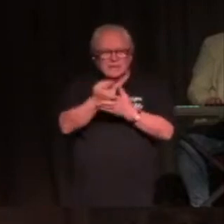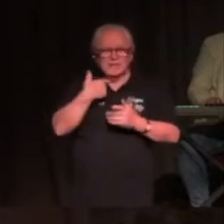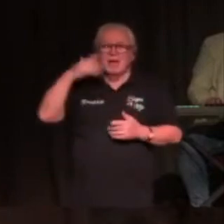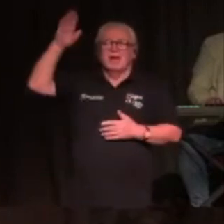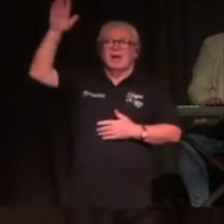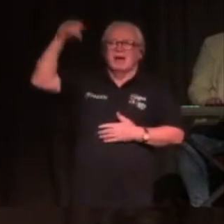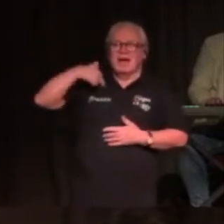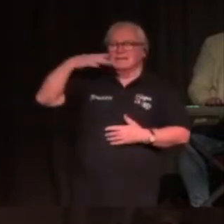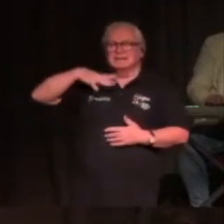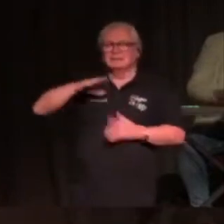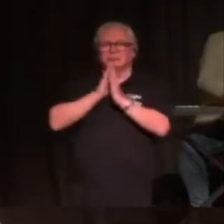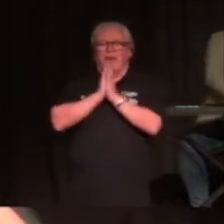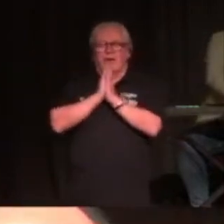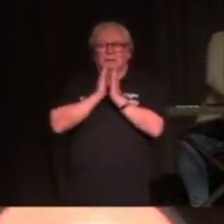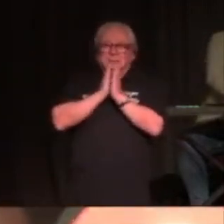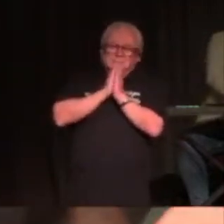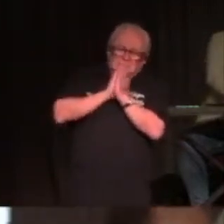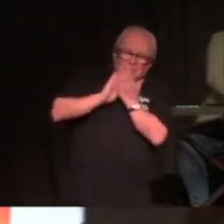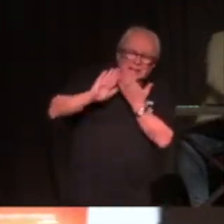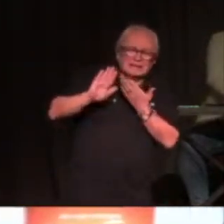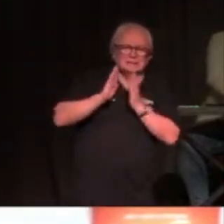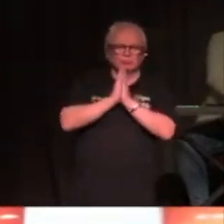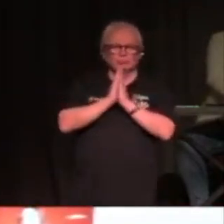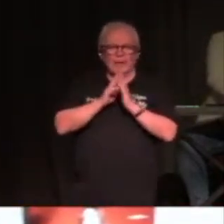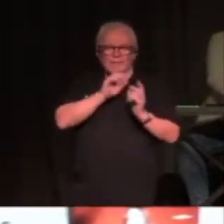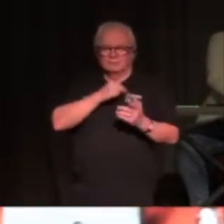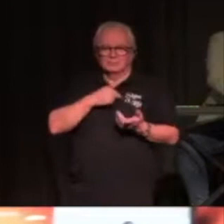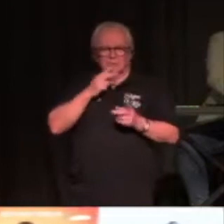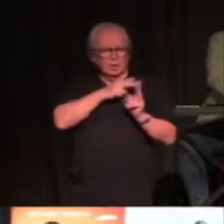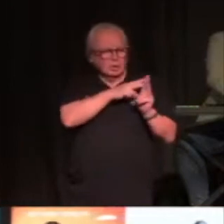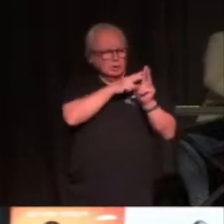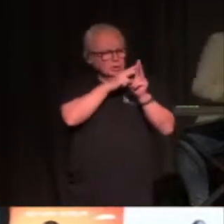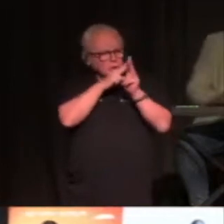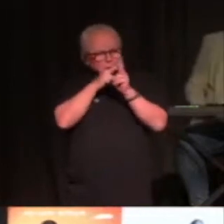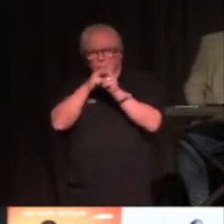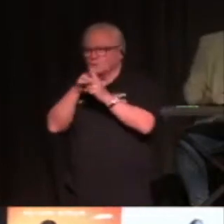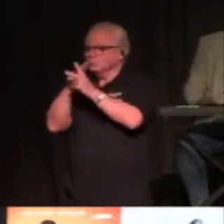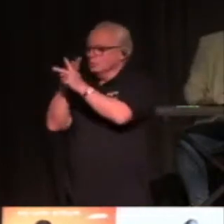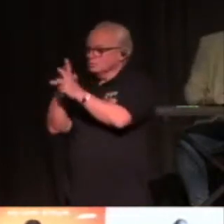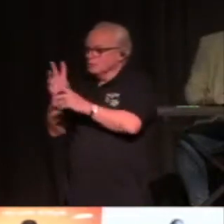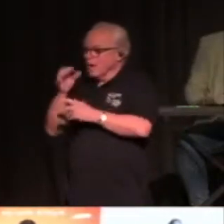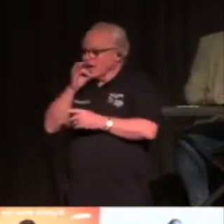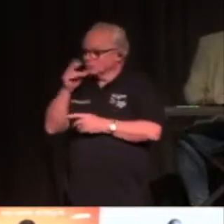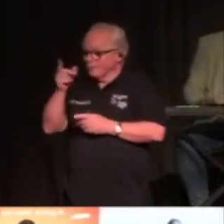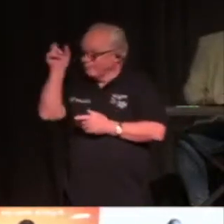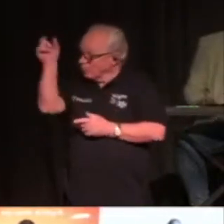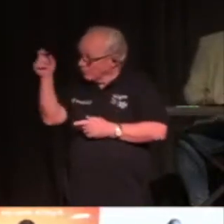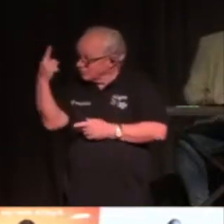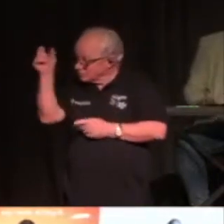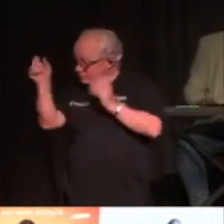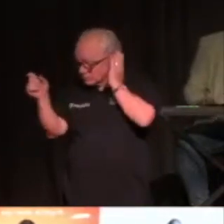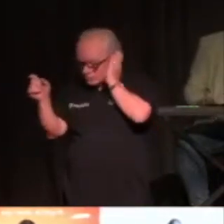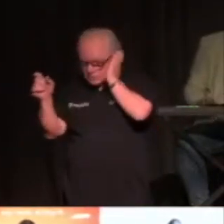I need prayer. Would you pray for me? Is there one this morning? Looking across this congregation, is there somebody? Looking